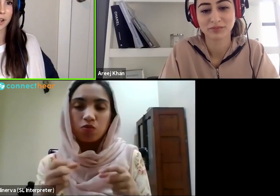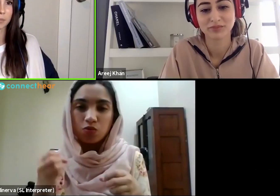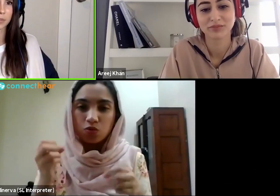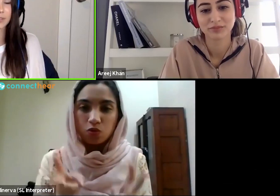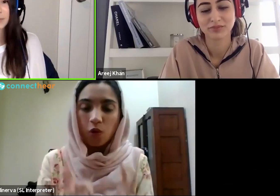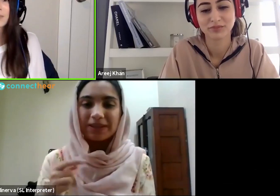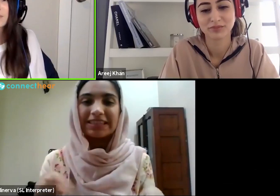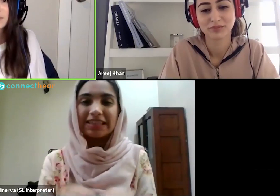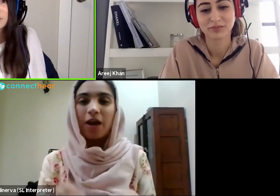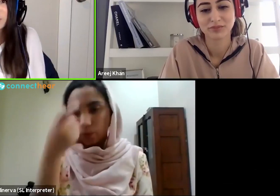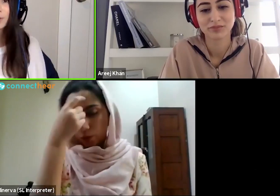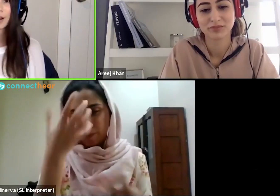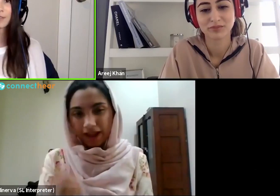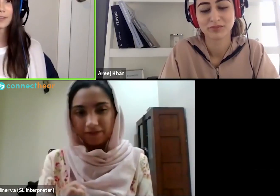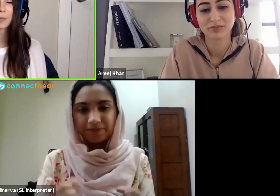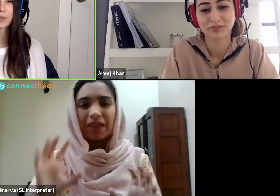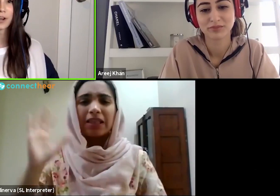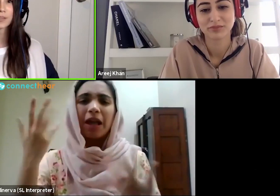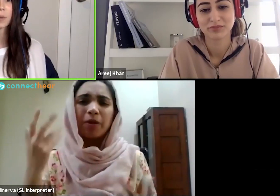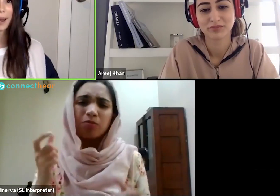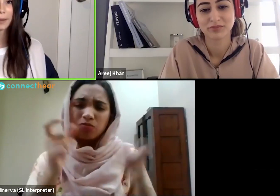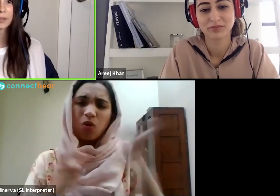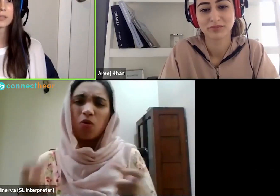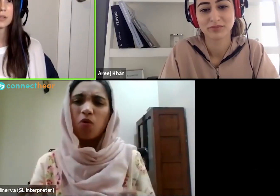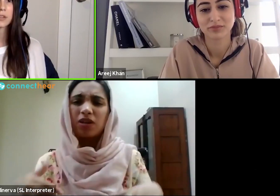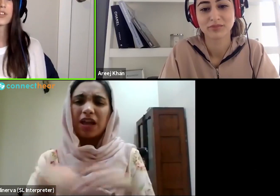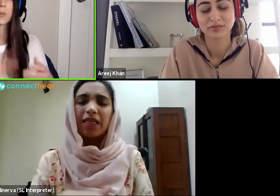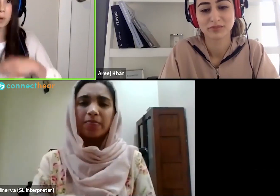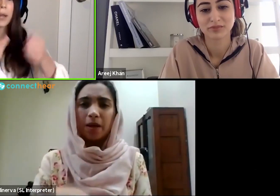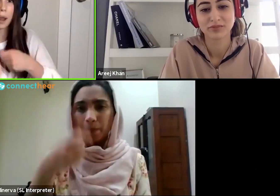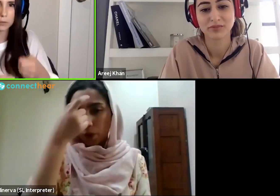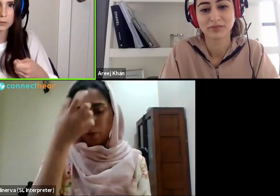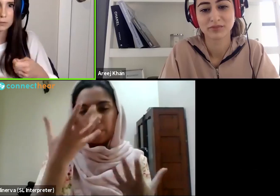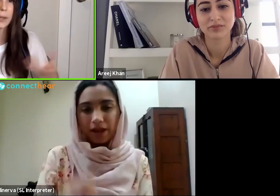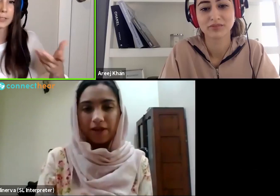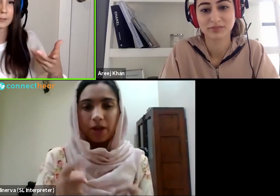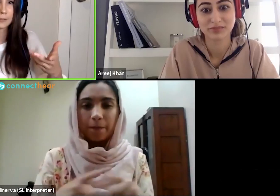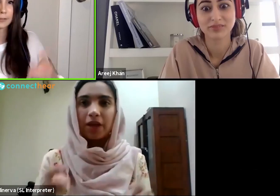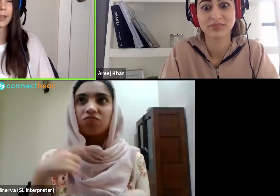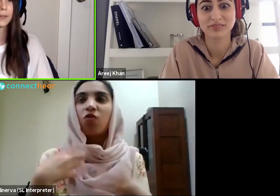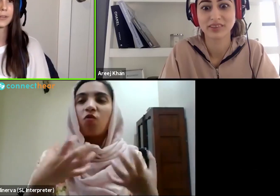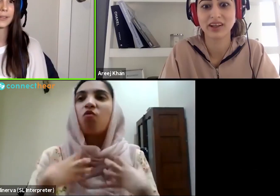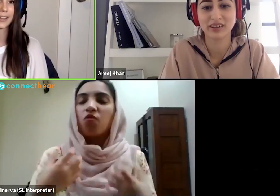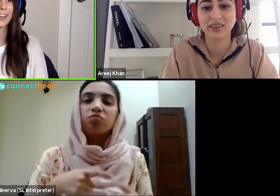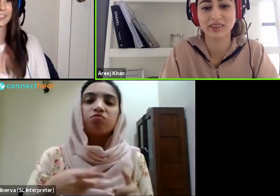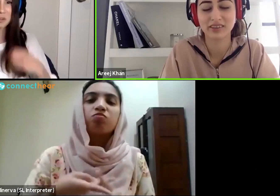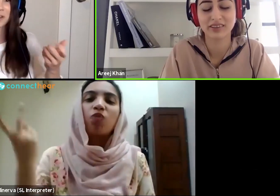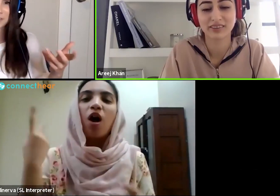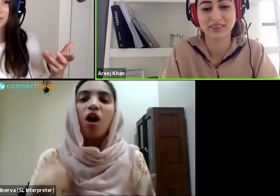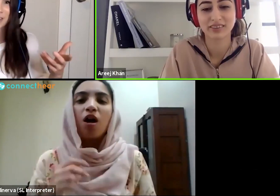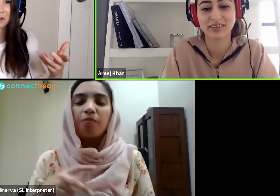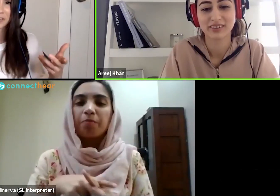which can sometimes make people I've had having friends more mad because they're trying to pull me out. That makes sense. So yeah,